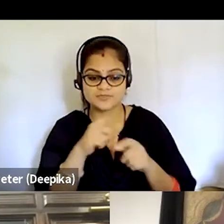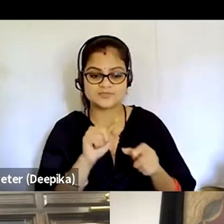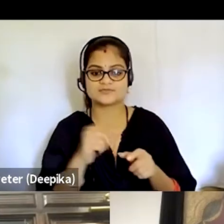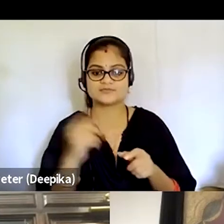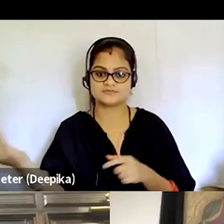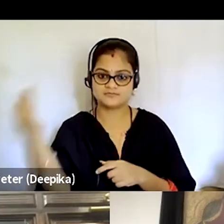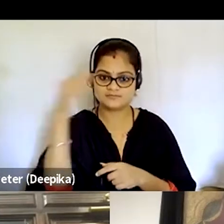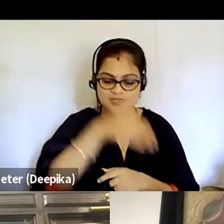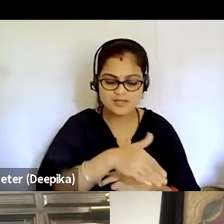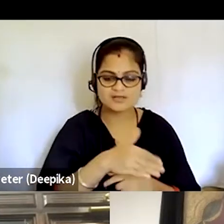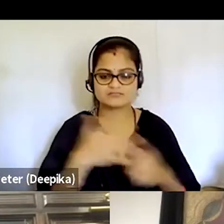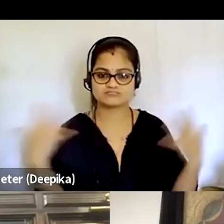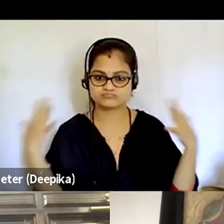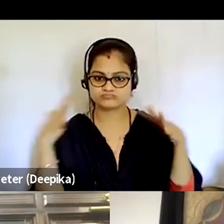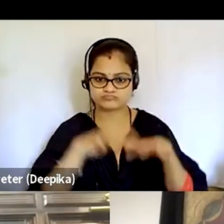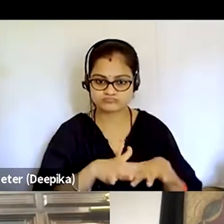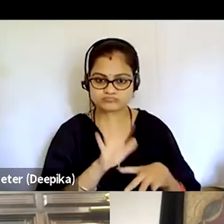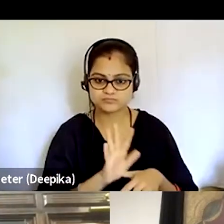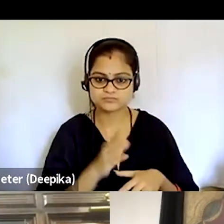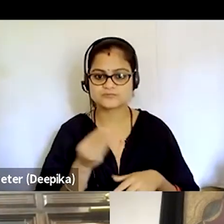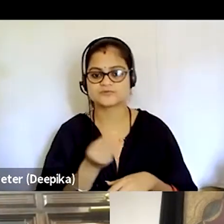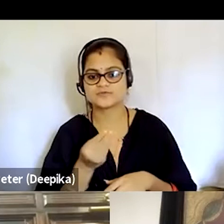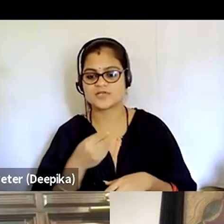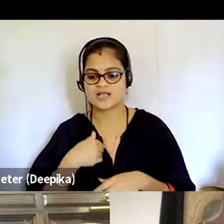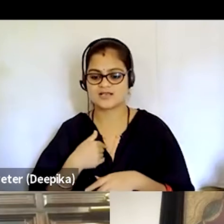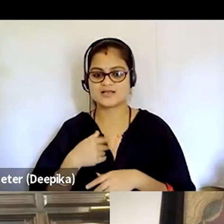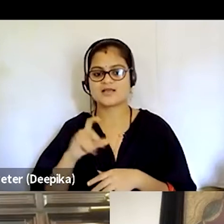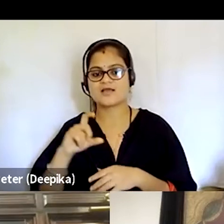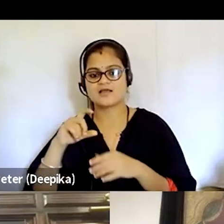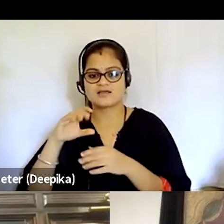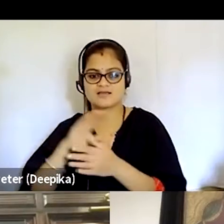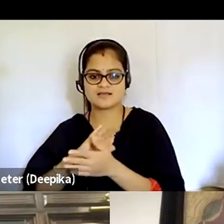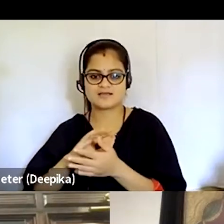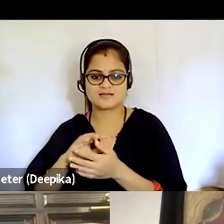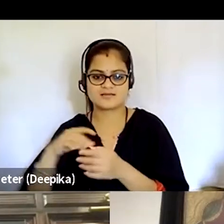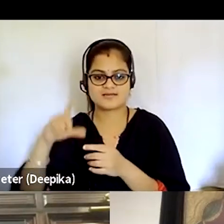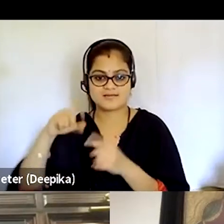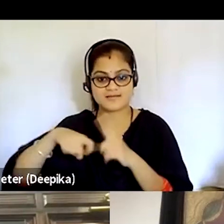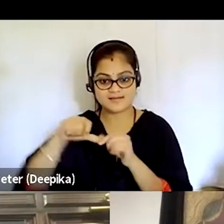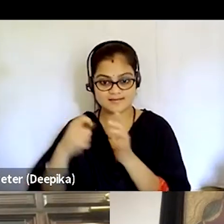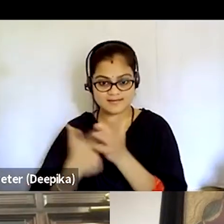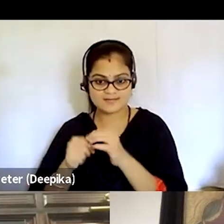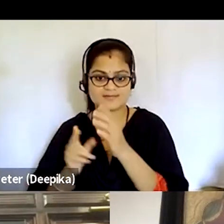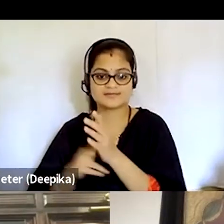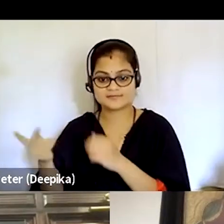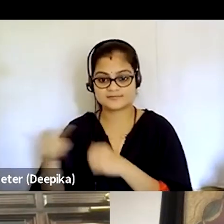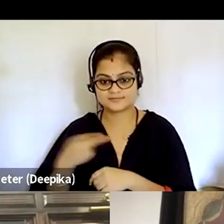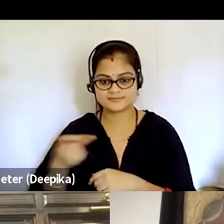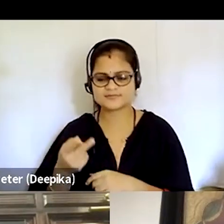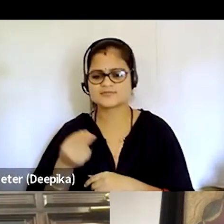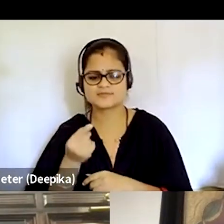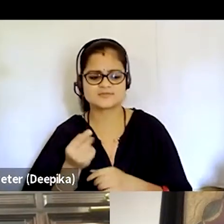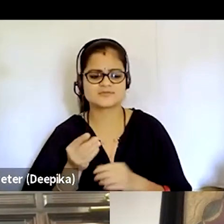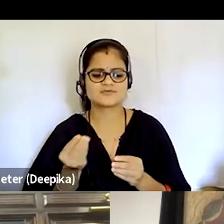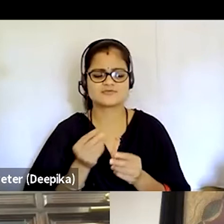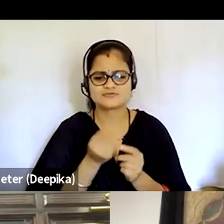out, people jammed. I remember, me and Karan used to do something every night, as a small jam